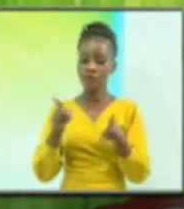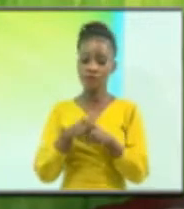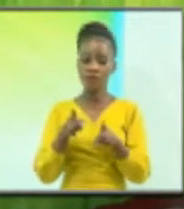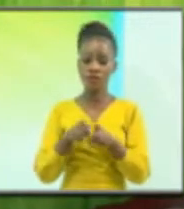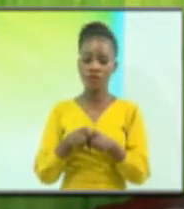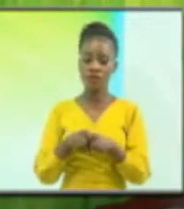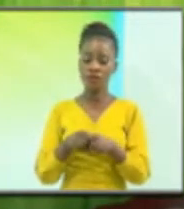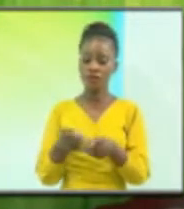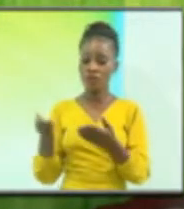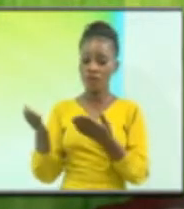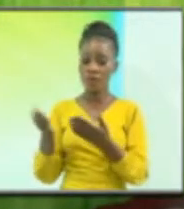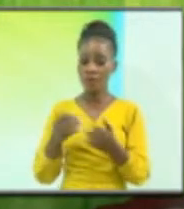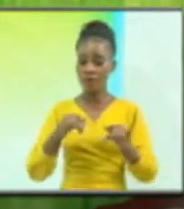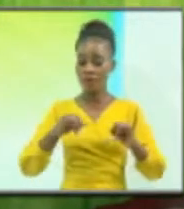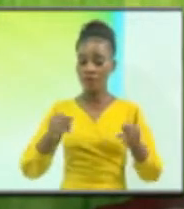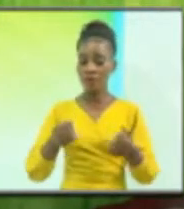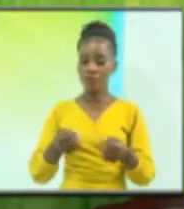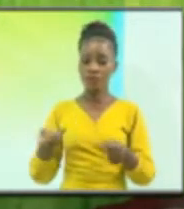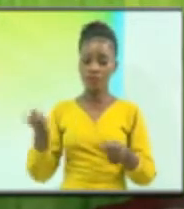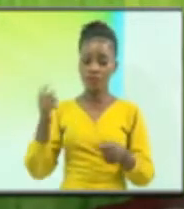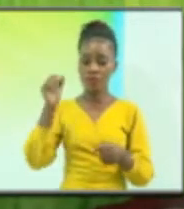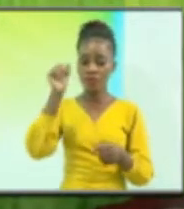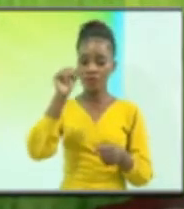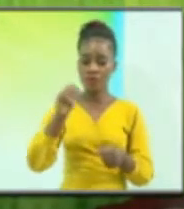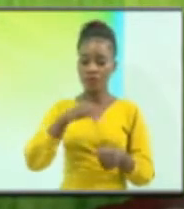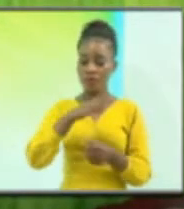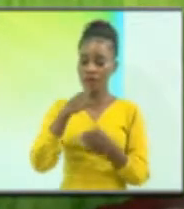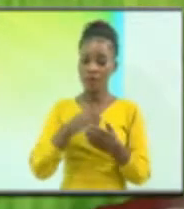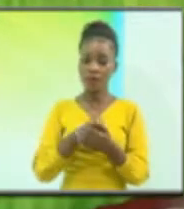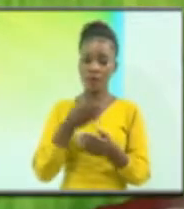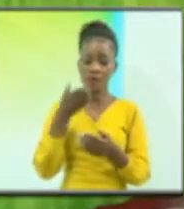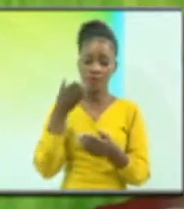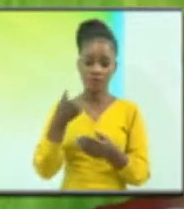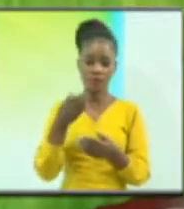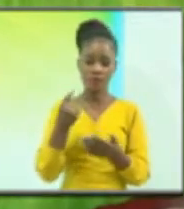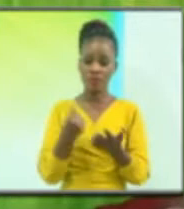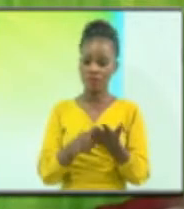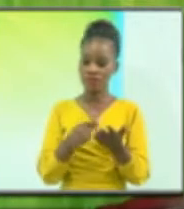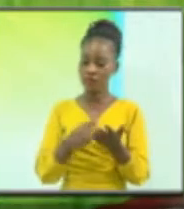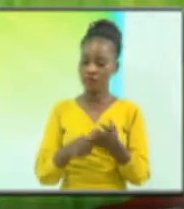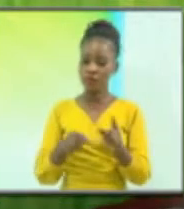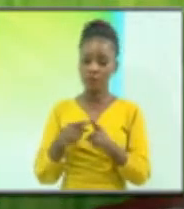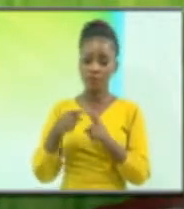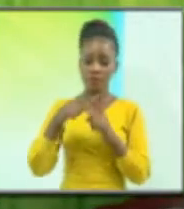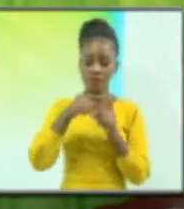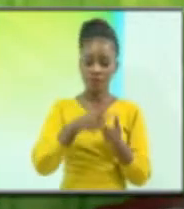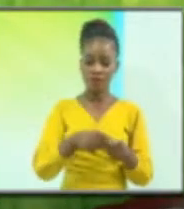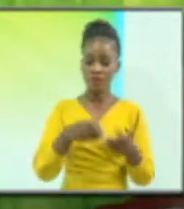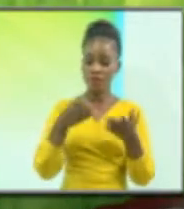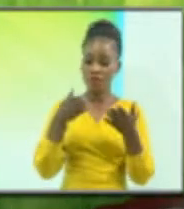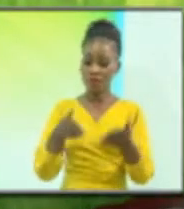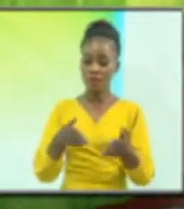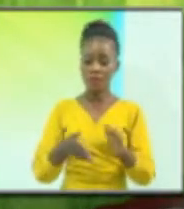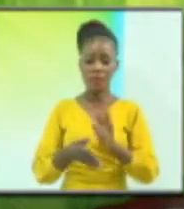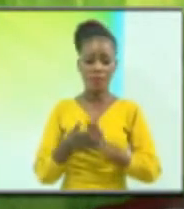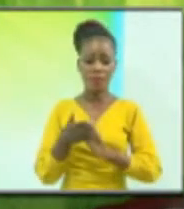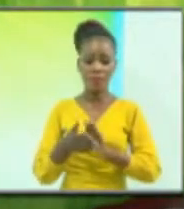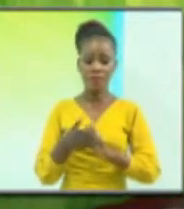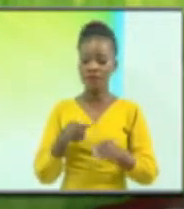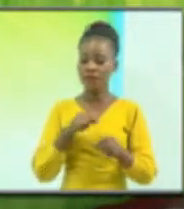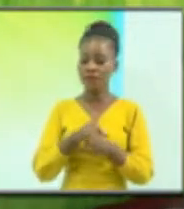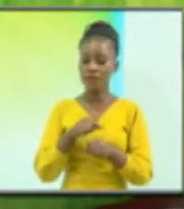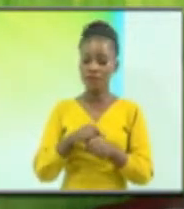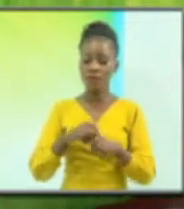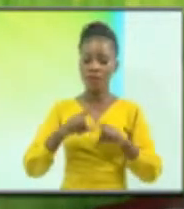have also proven to be effective. So we are generally seeing a rise of Ugandans taking up these products, and we are also doing a